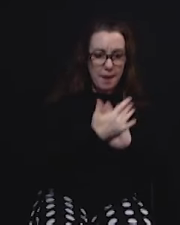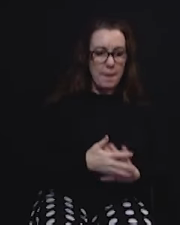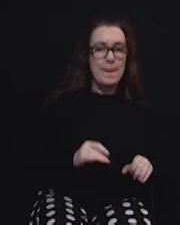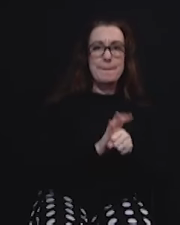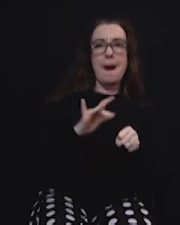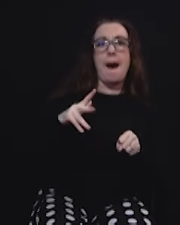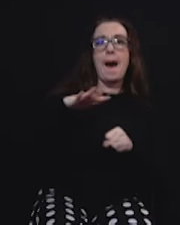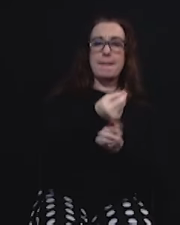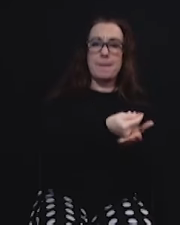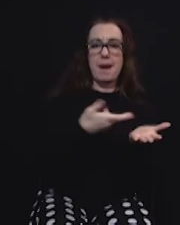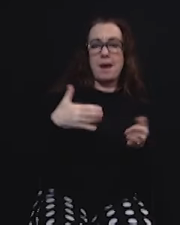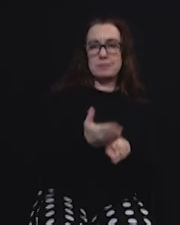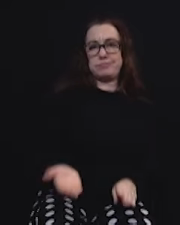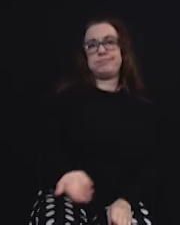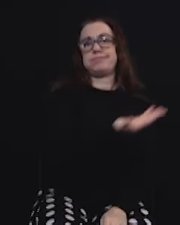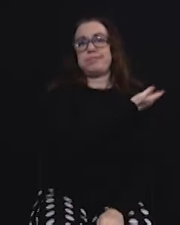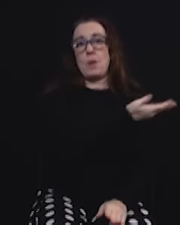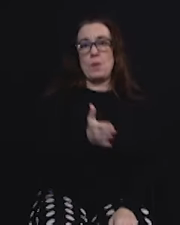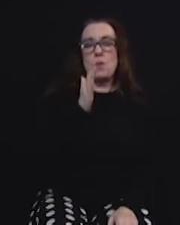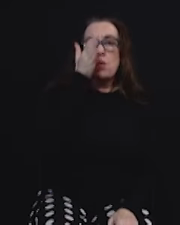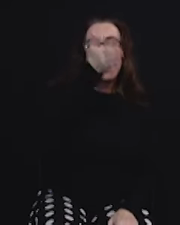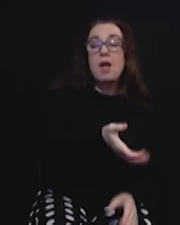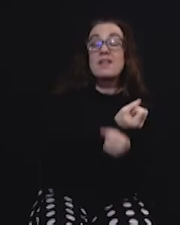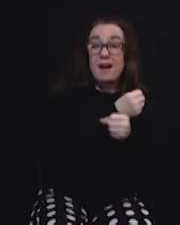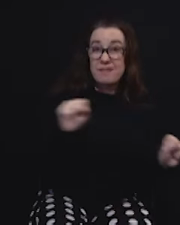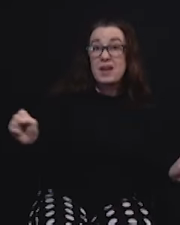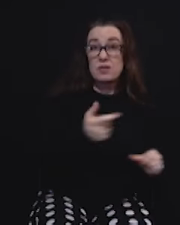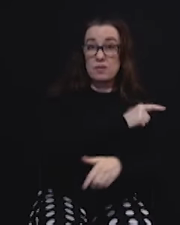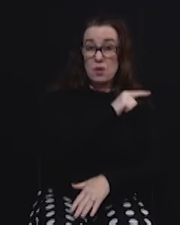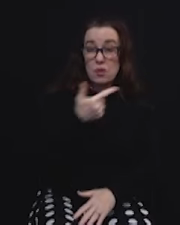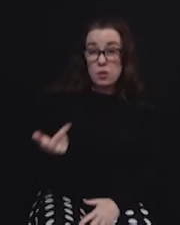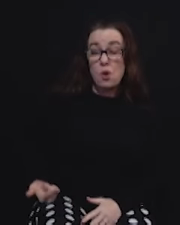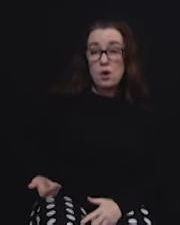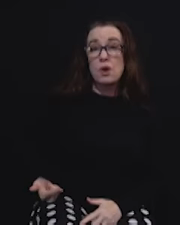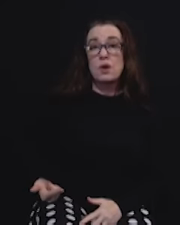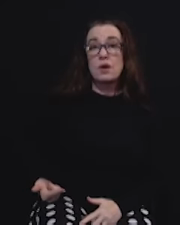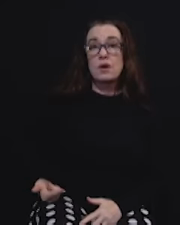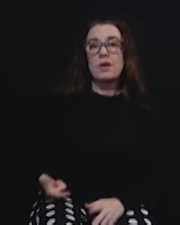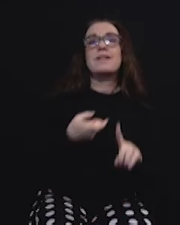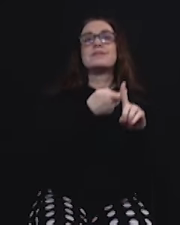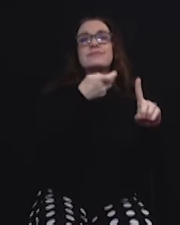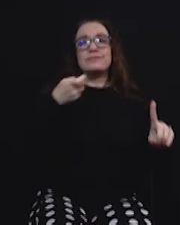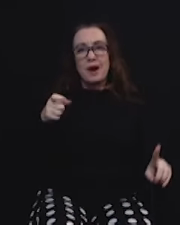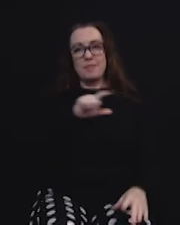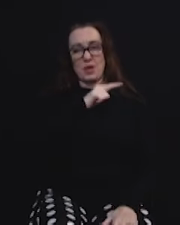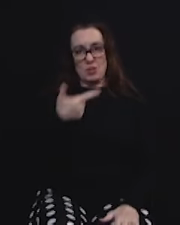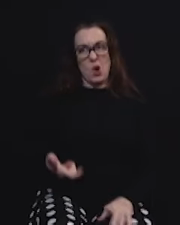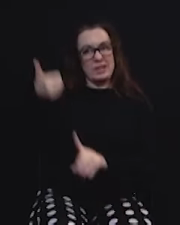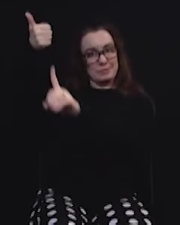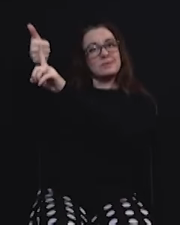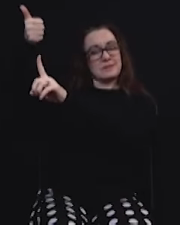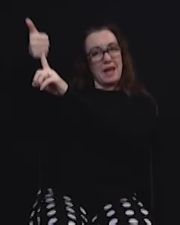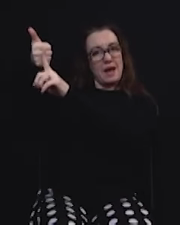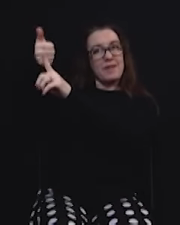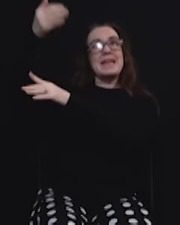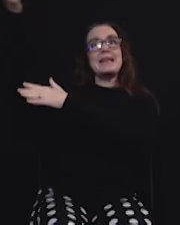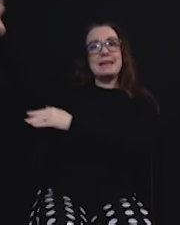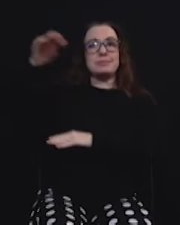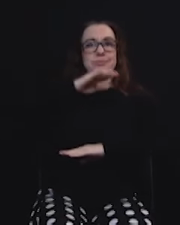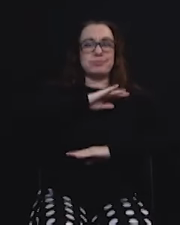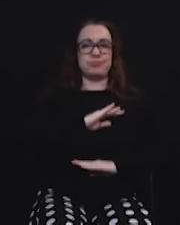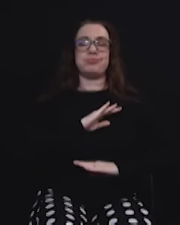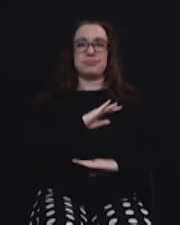abundant prosperity. The salvation of the Lord is from the Lord. He is their refuge